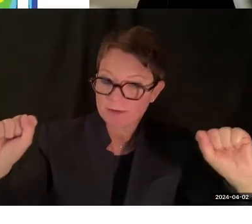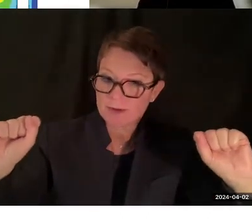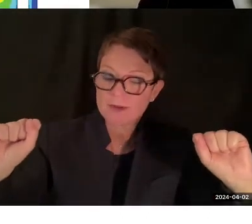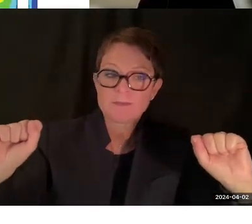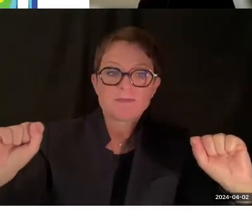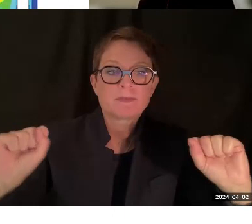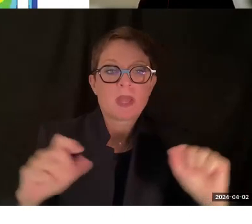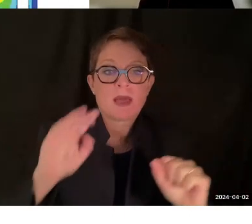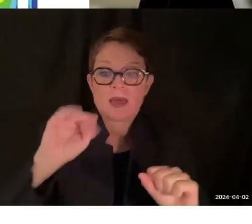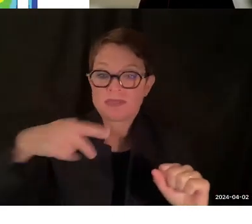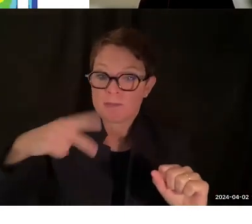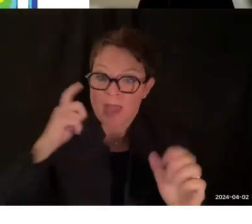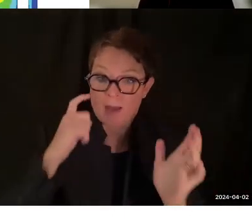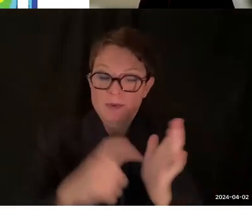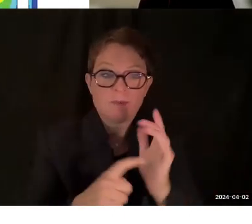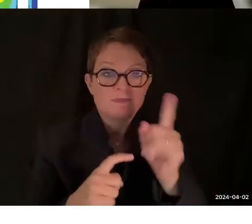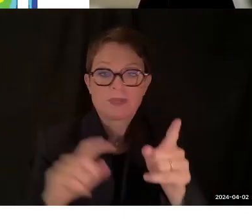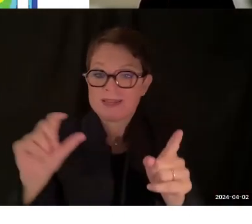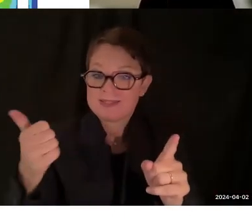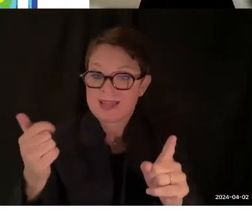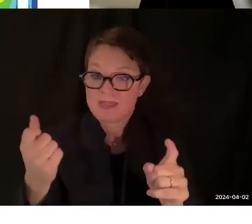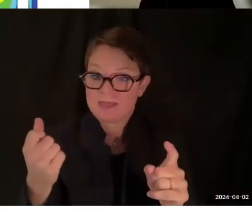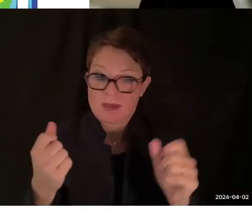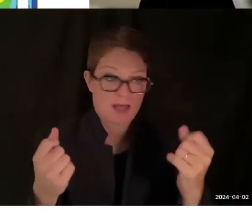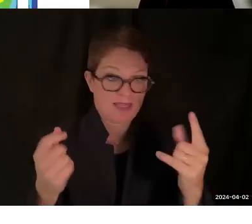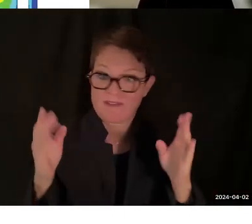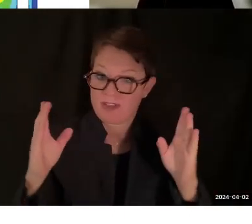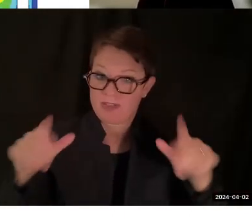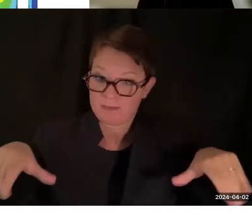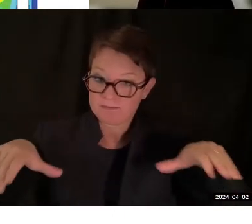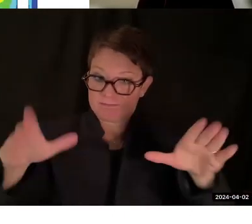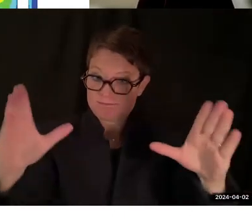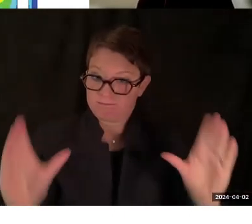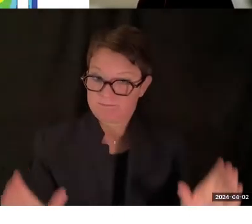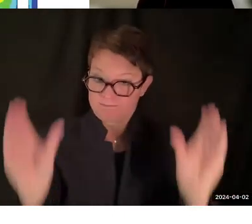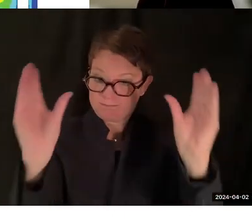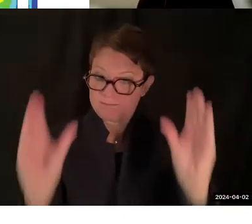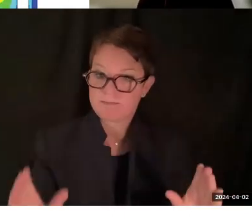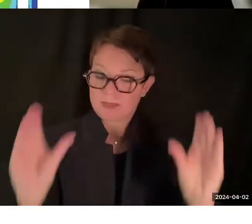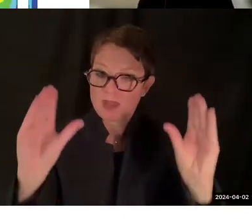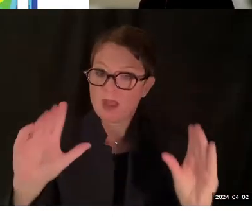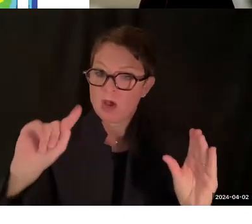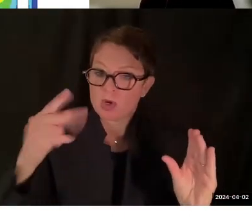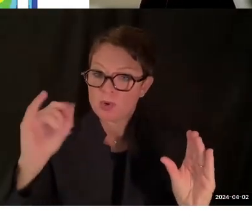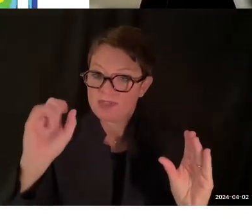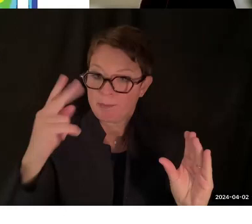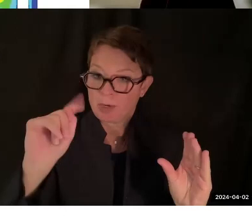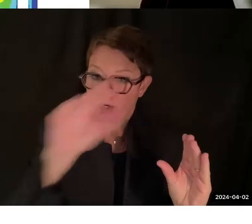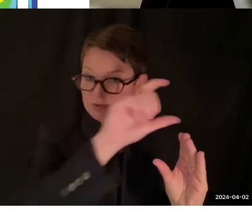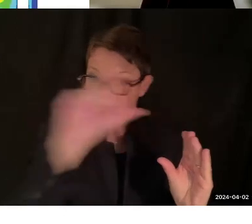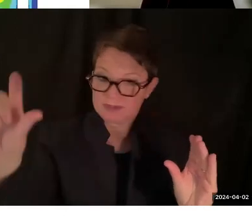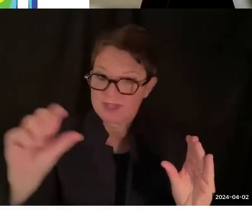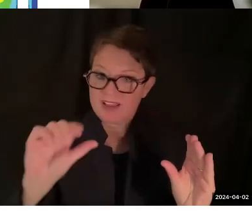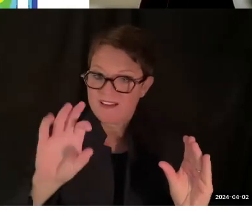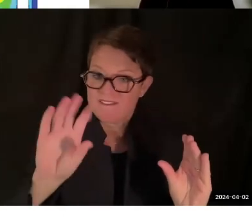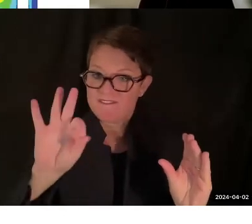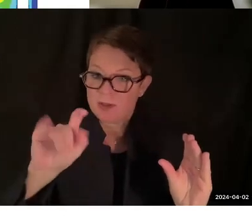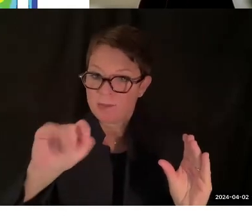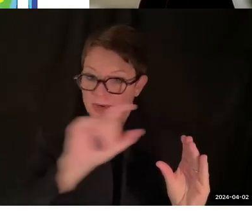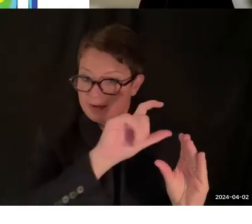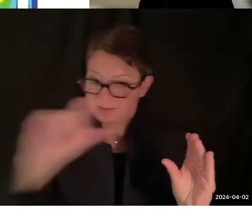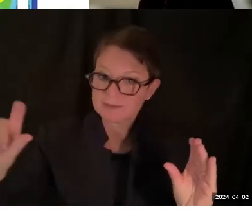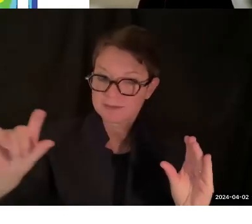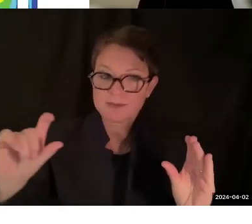look at this map, you'll notice that at 10th and 11th Street, along Cuthbert Street and at Filbert Street, you'll